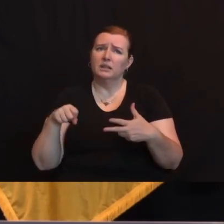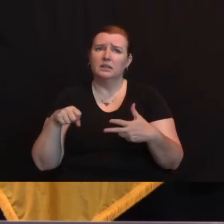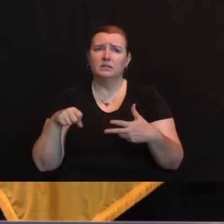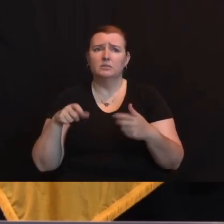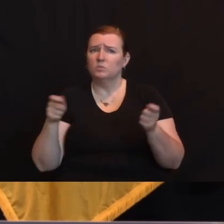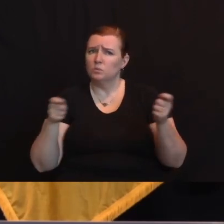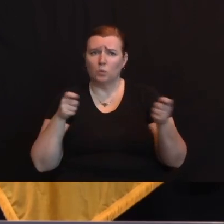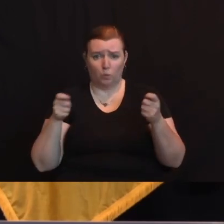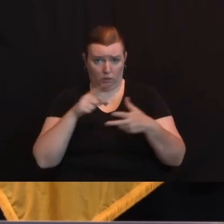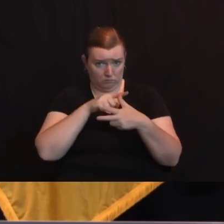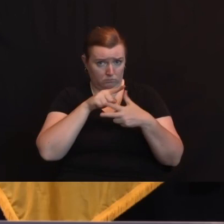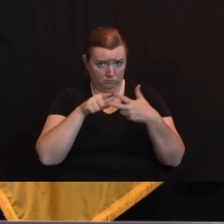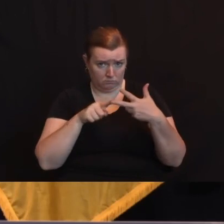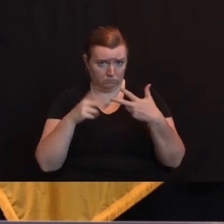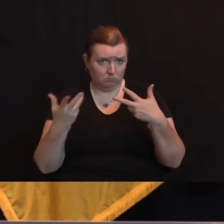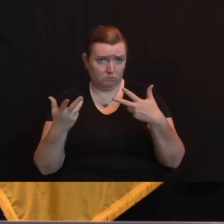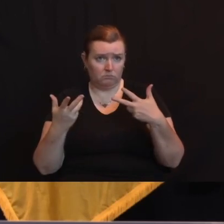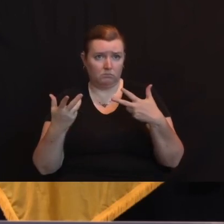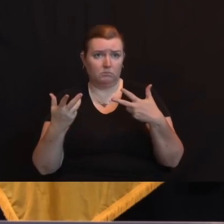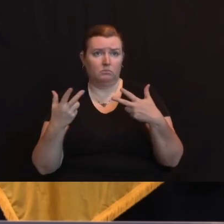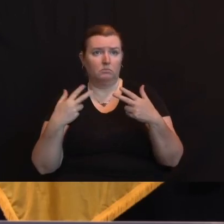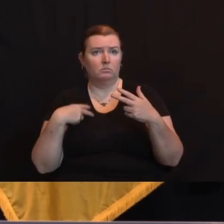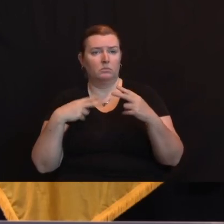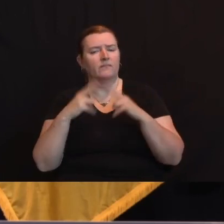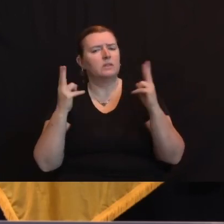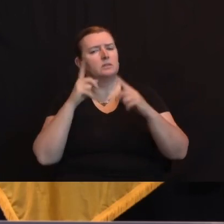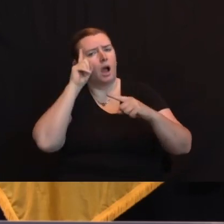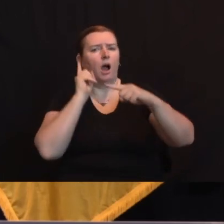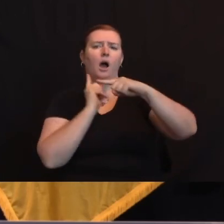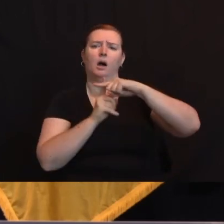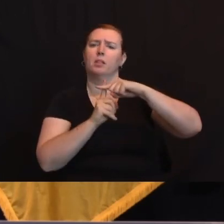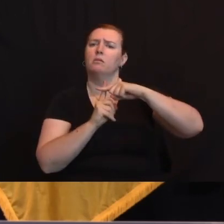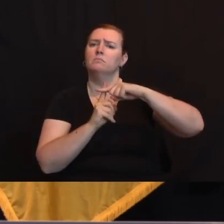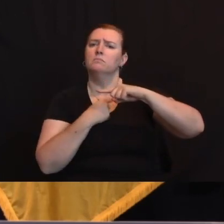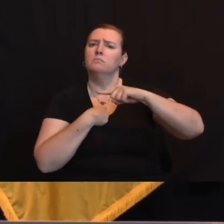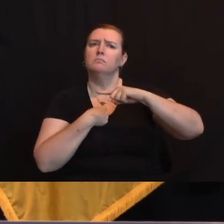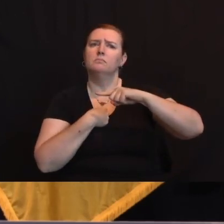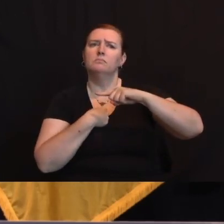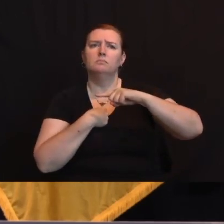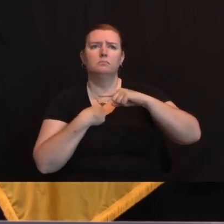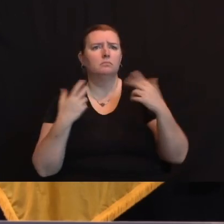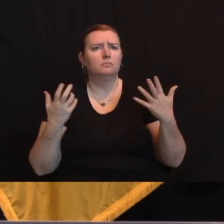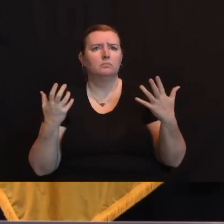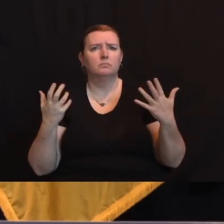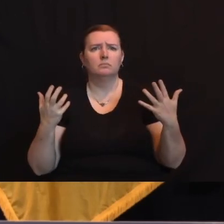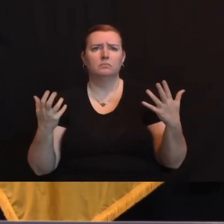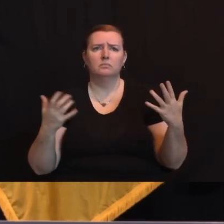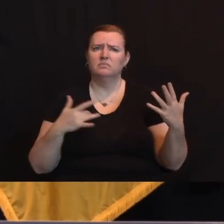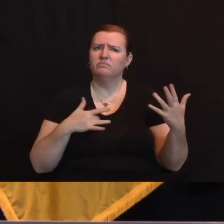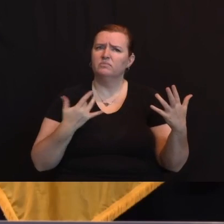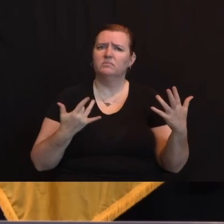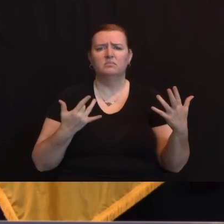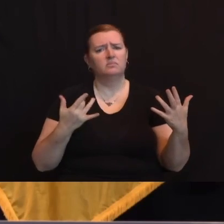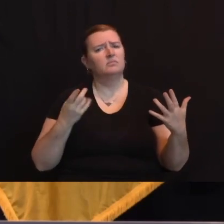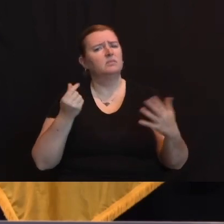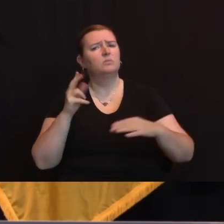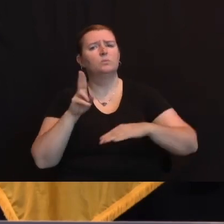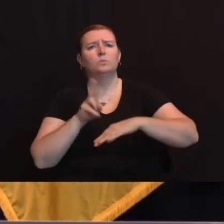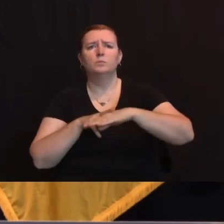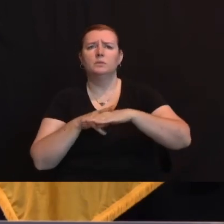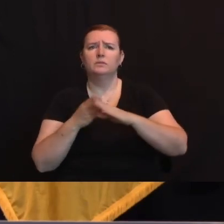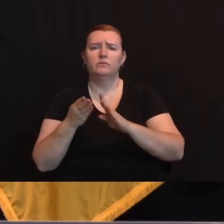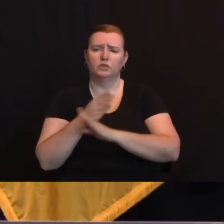means I remain an optimist, that we can have some sense of normalcy, even pre-vaccine. I'm saying this